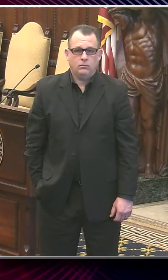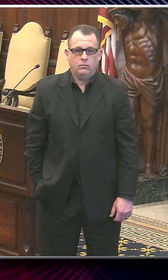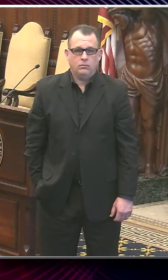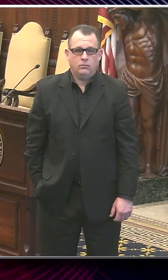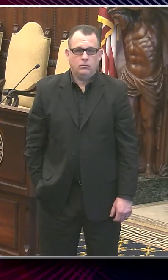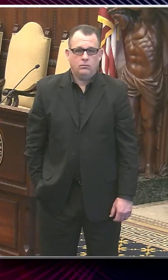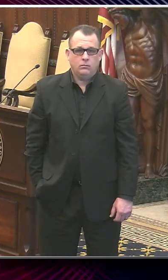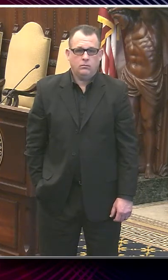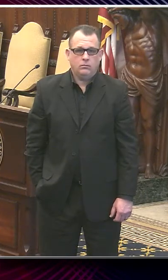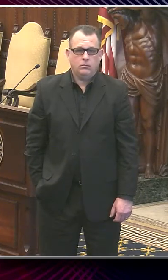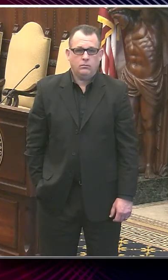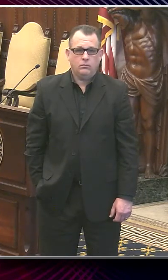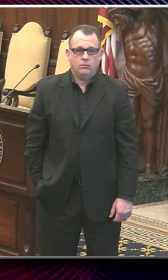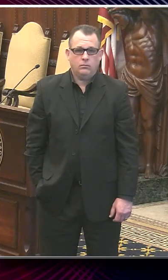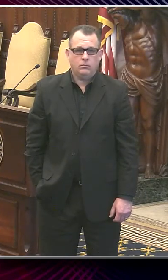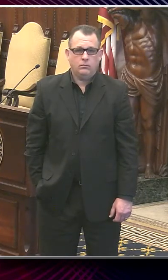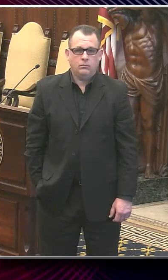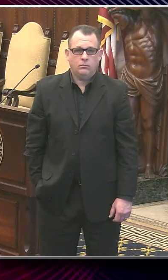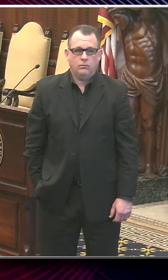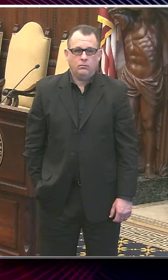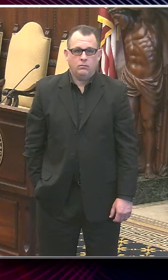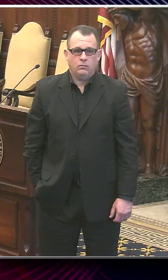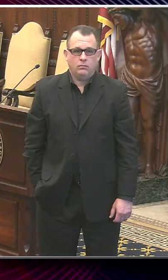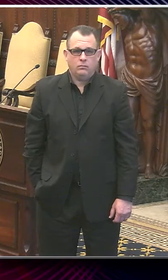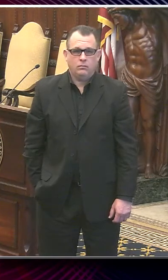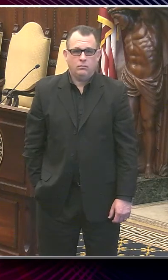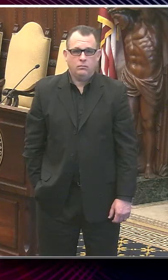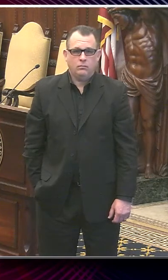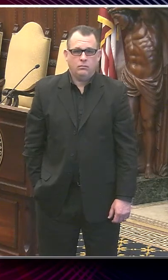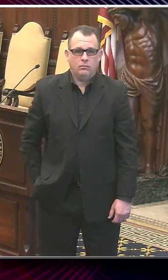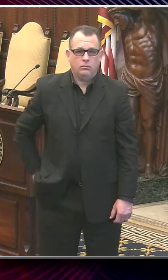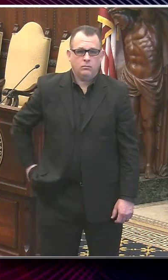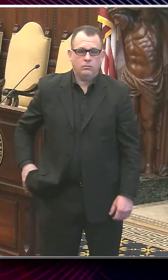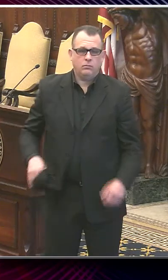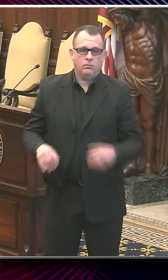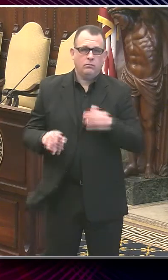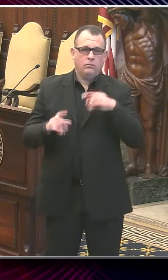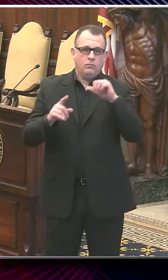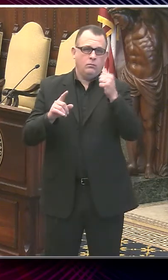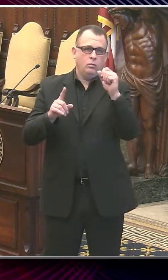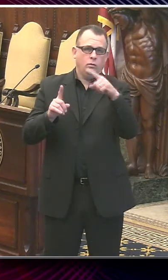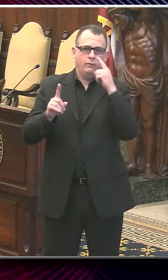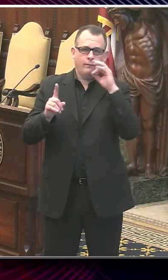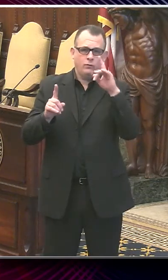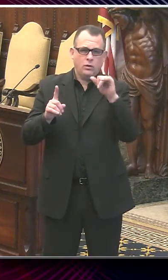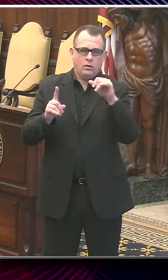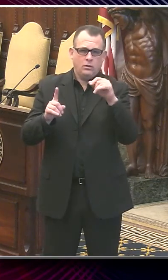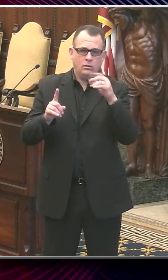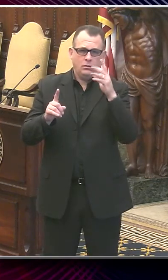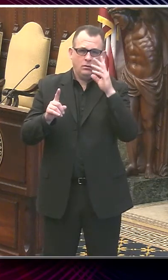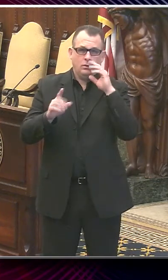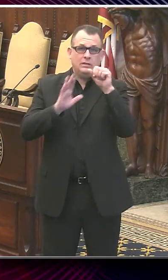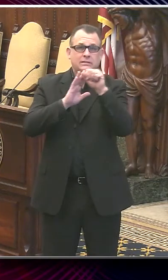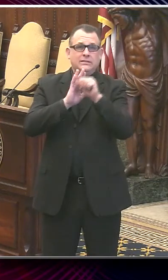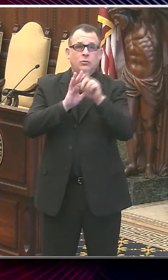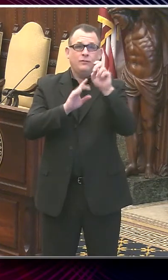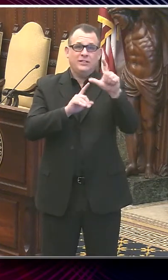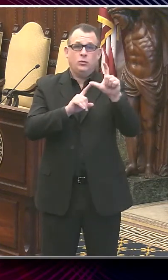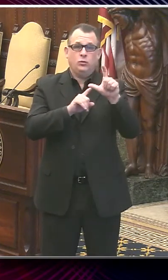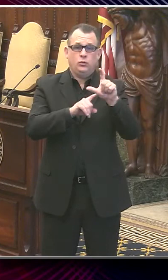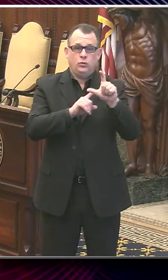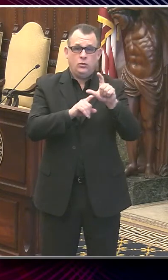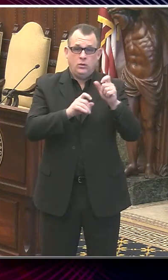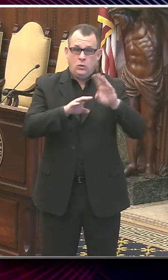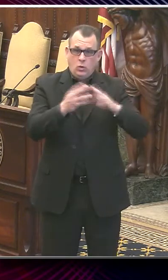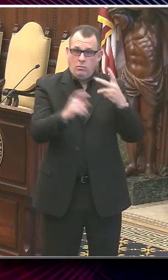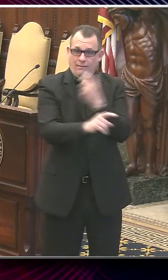And I'm so sorry. One more. Dr. Farley, other states like Delaware are now opening vaccination for younger people.